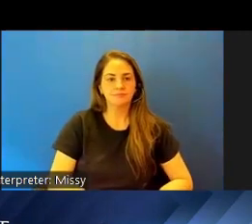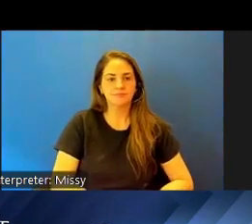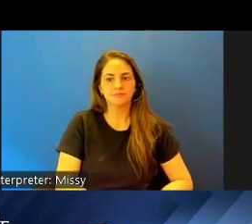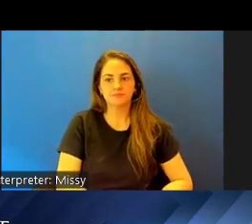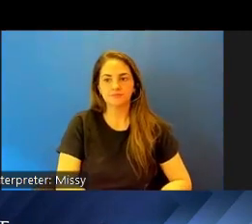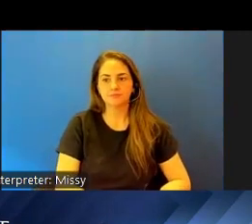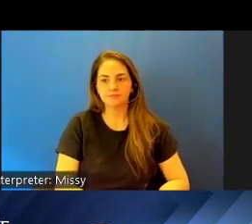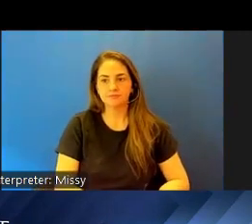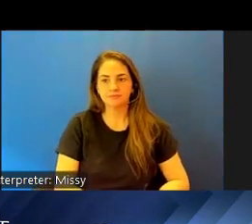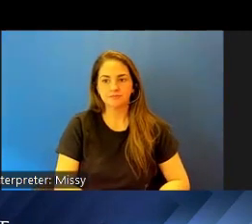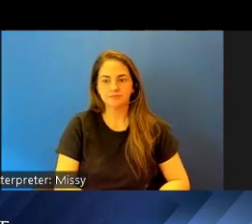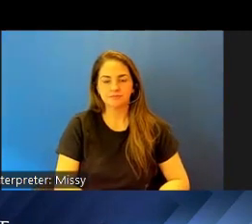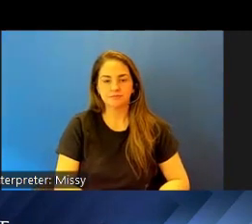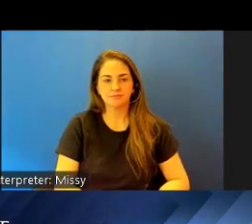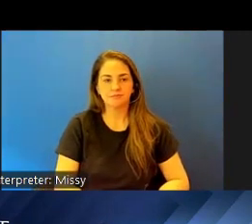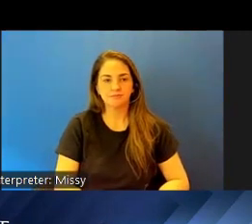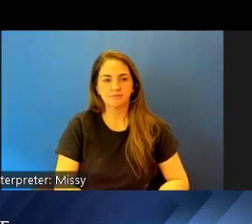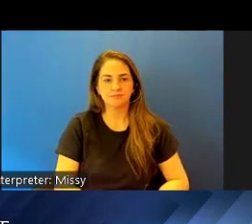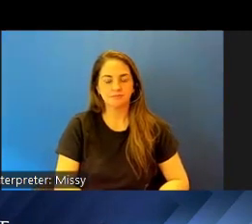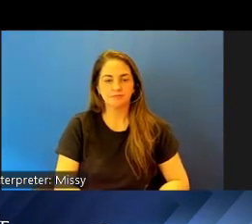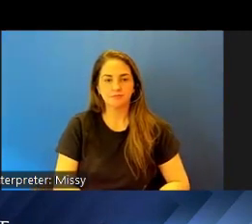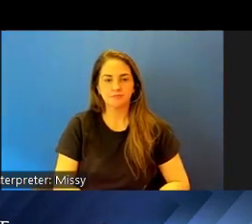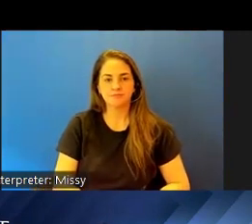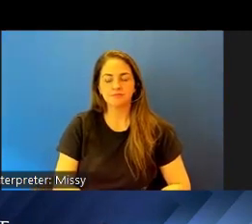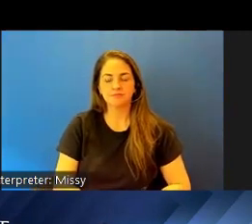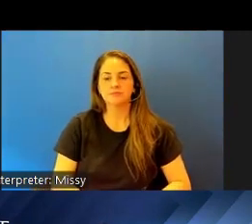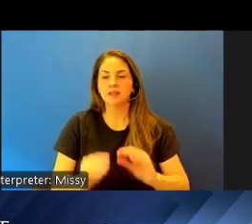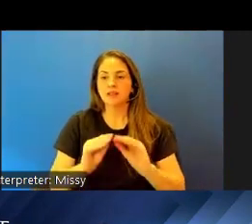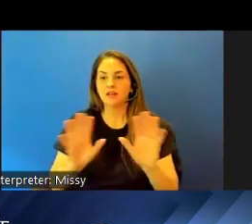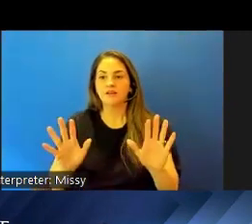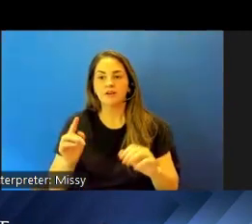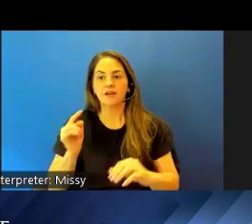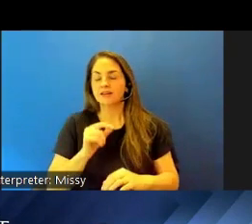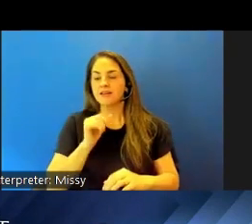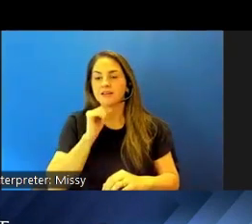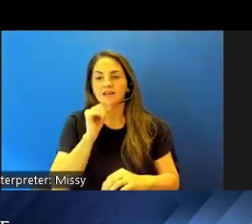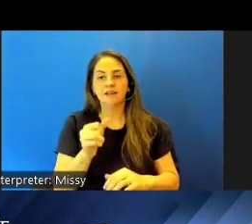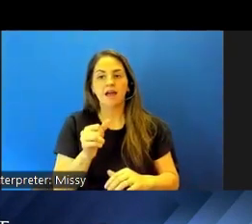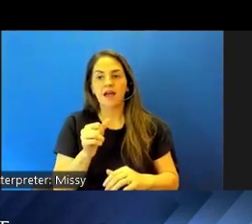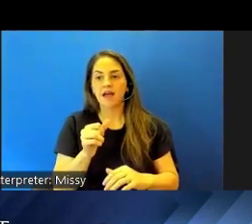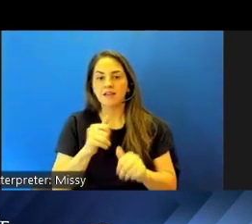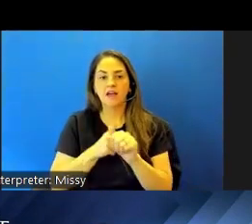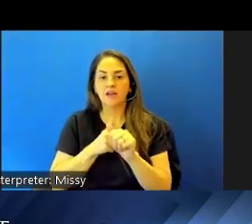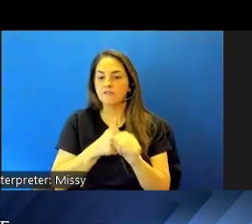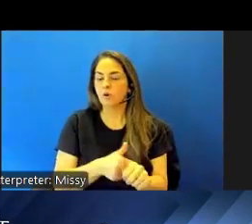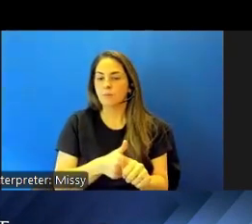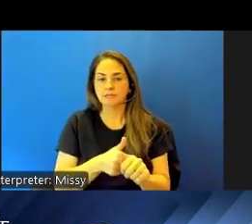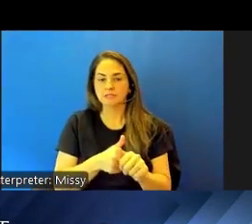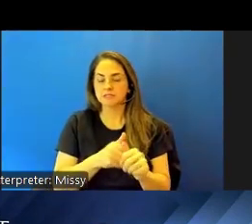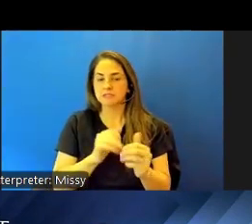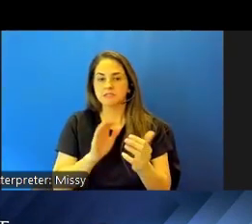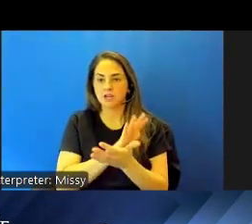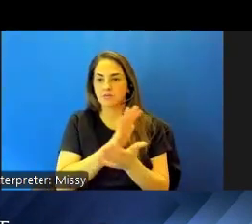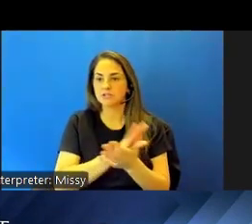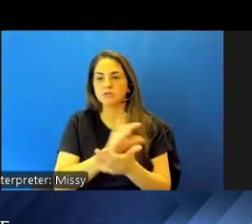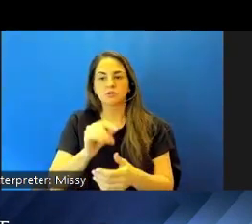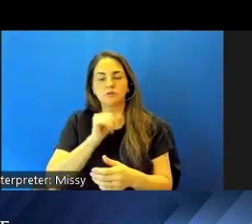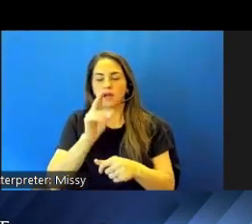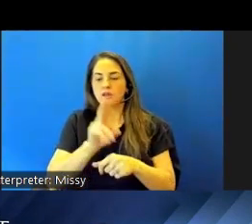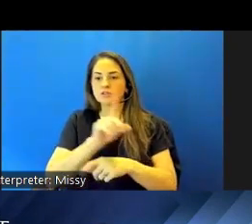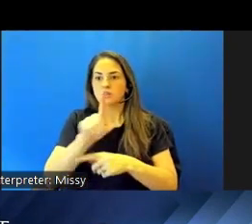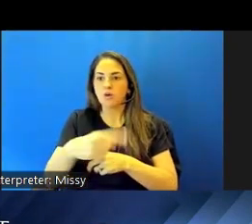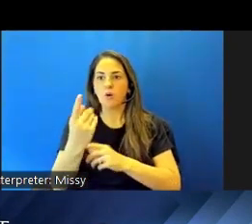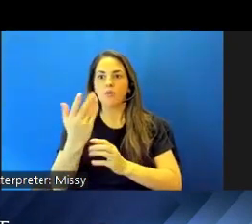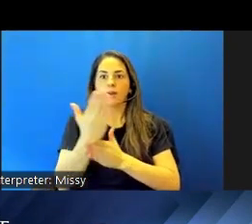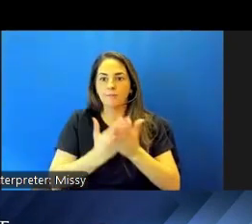about what I haven't said yet. I would clarify that this is not conformance documentation. Like I said, do not use this as the only piece of